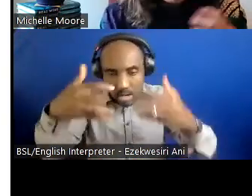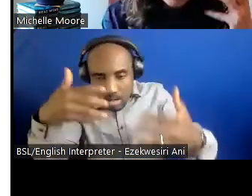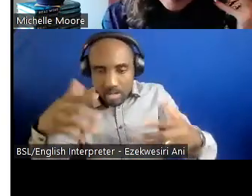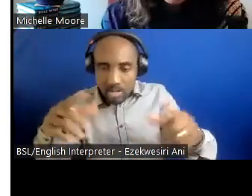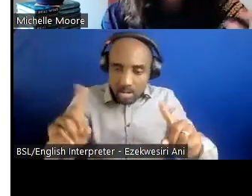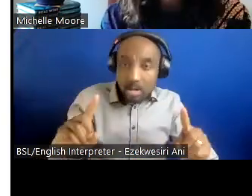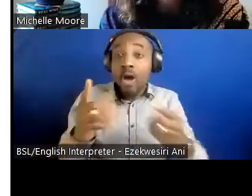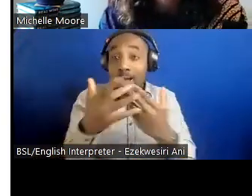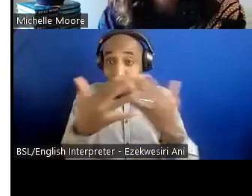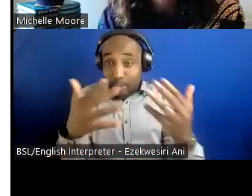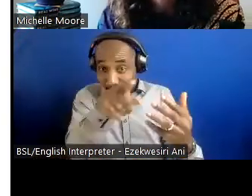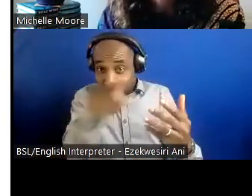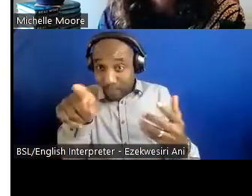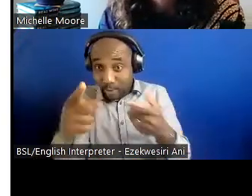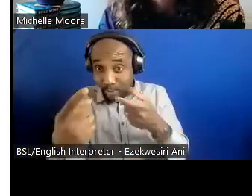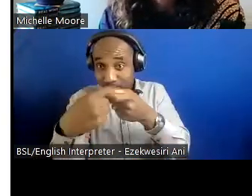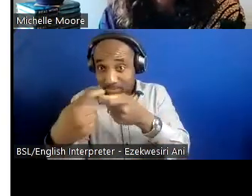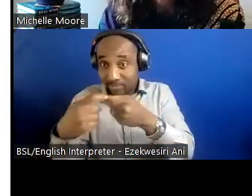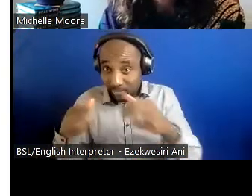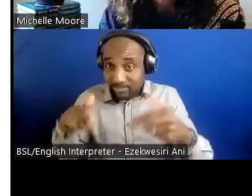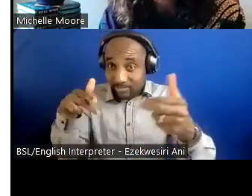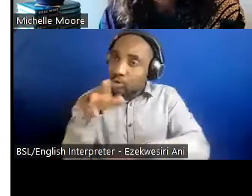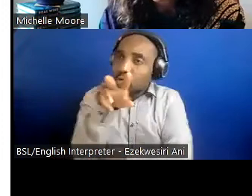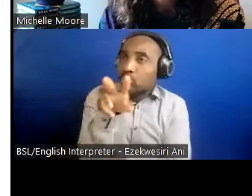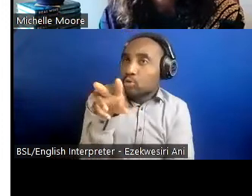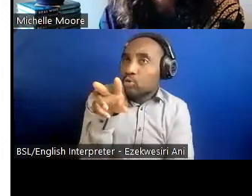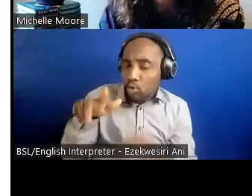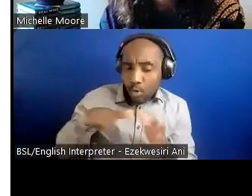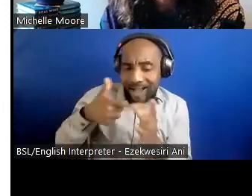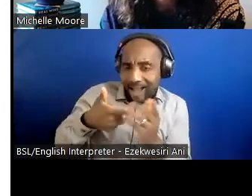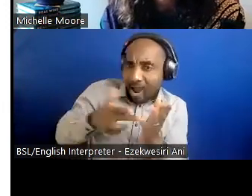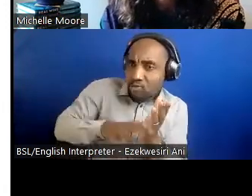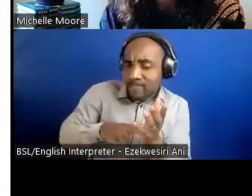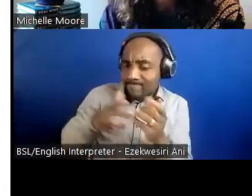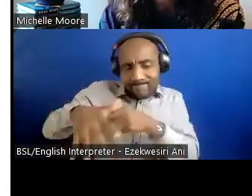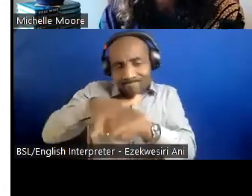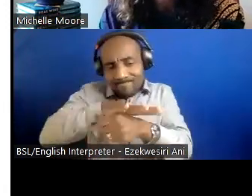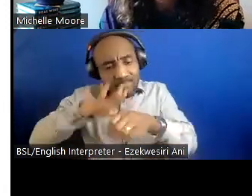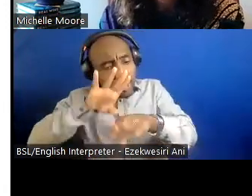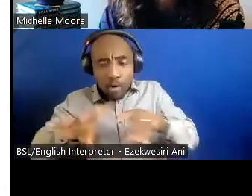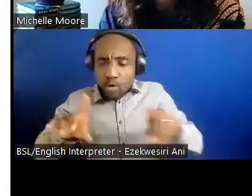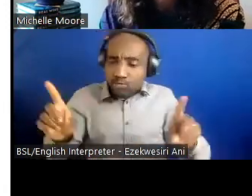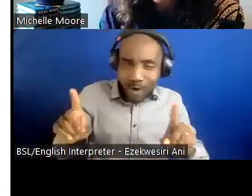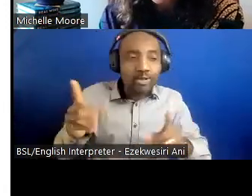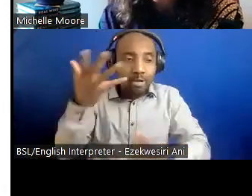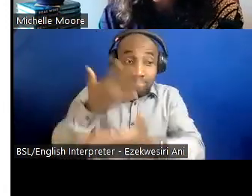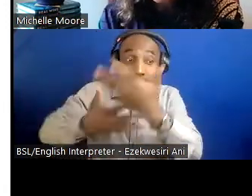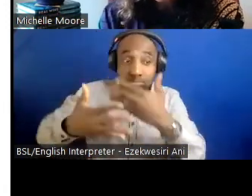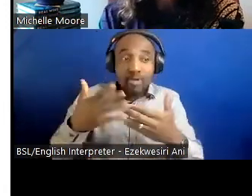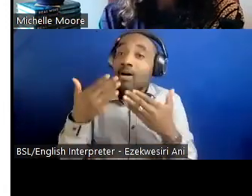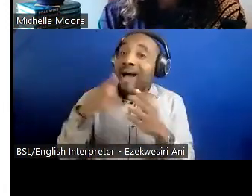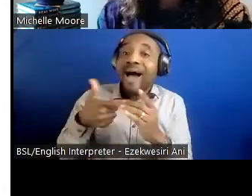have deliberately tuned in to hear what's currently happening within the sector. So thank you very much for